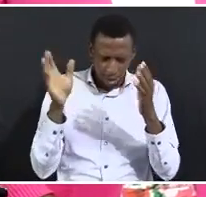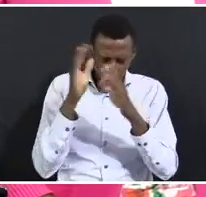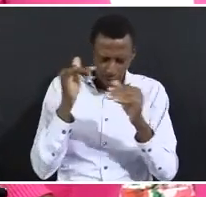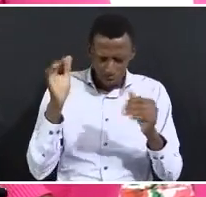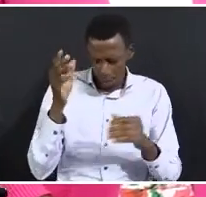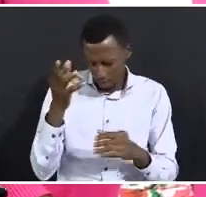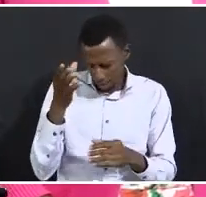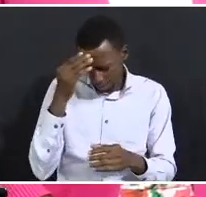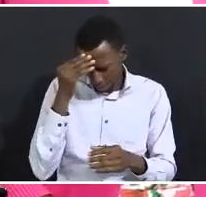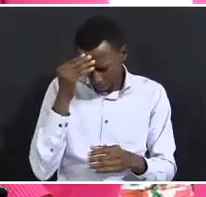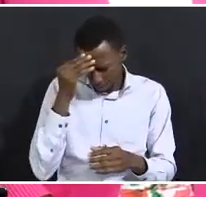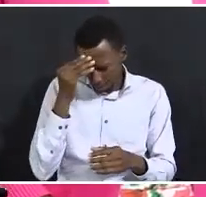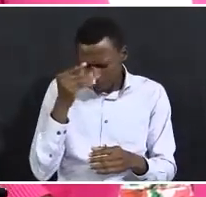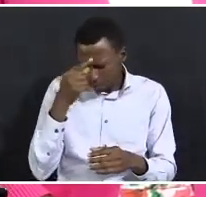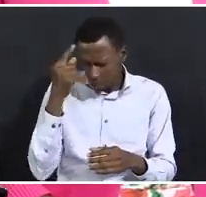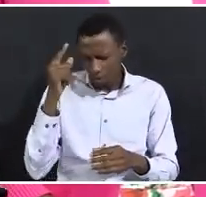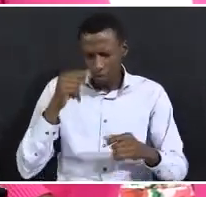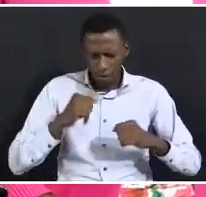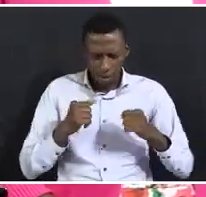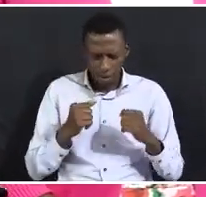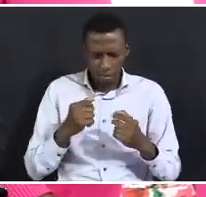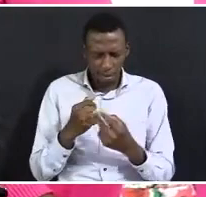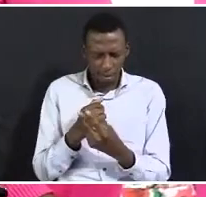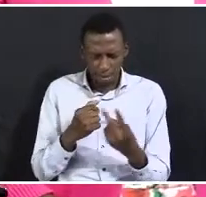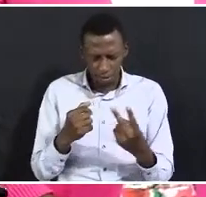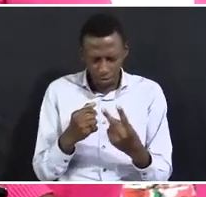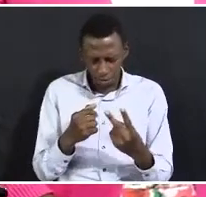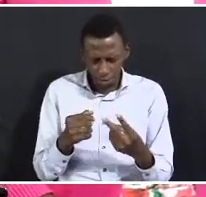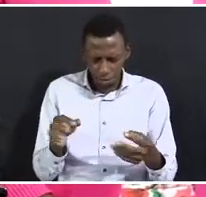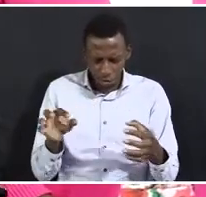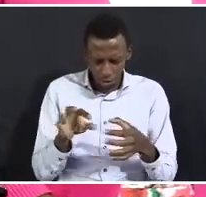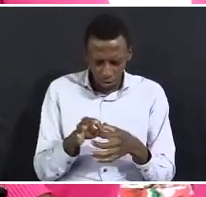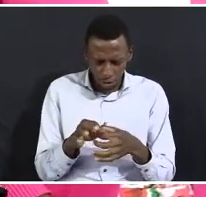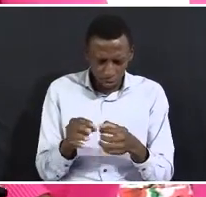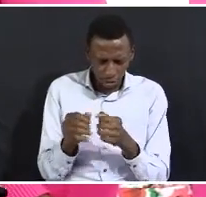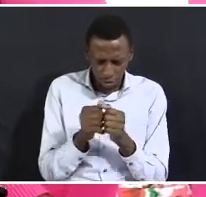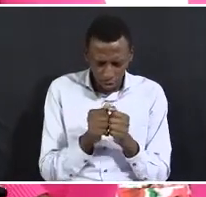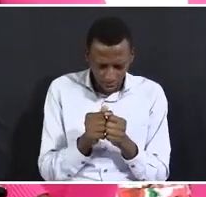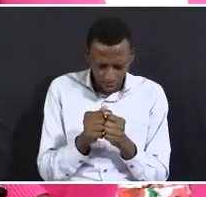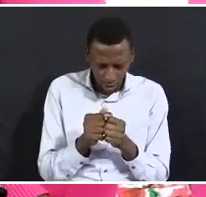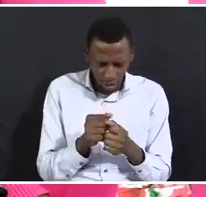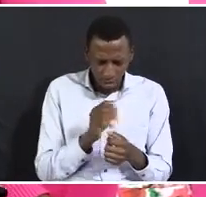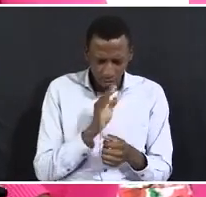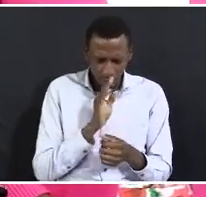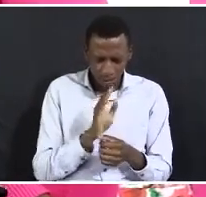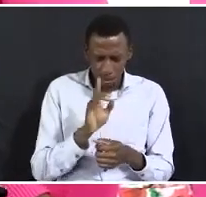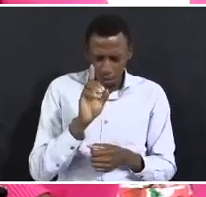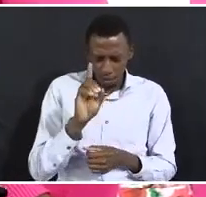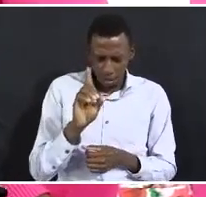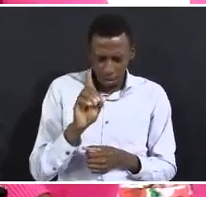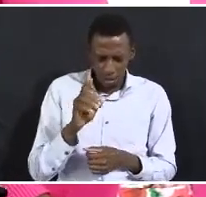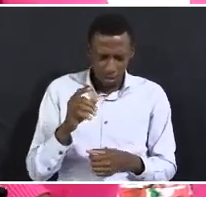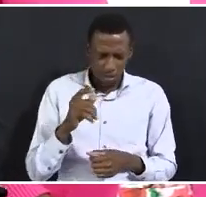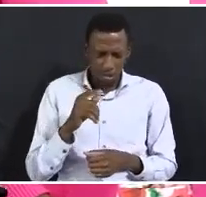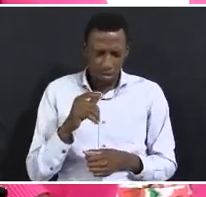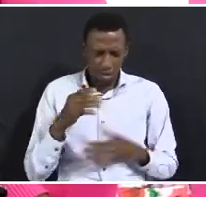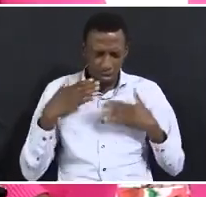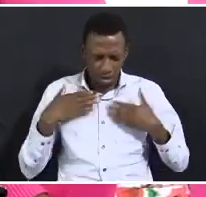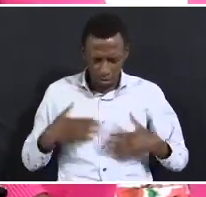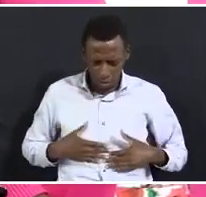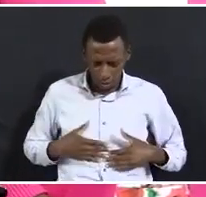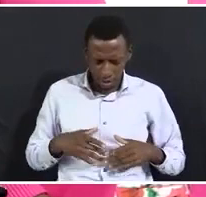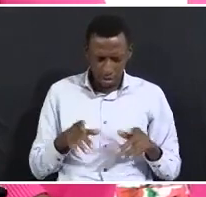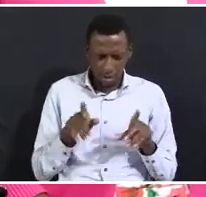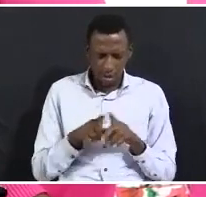has pleased you that these two be joined together to be one flesh as a husband